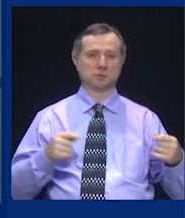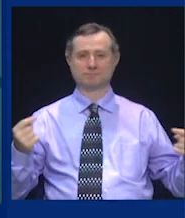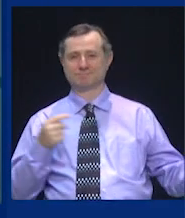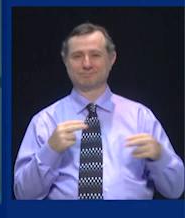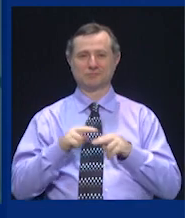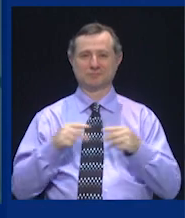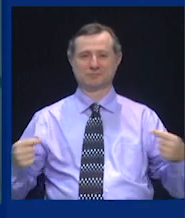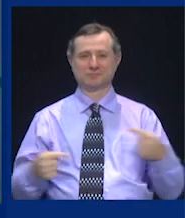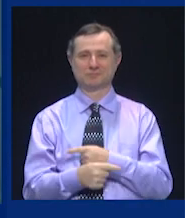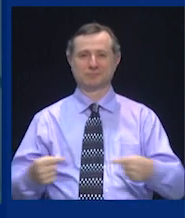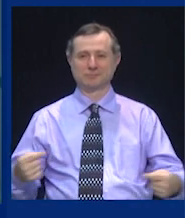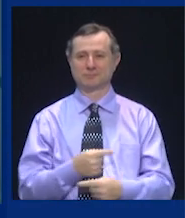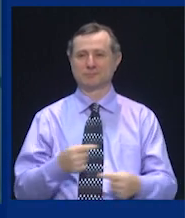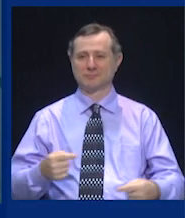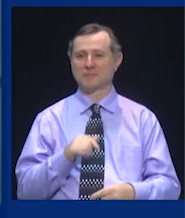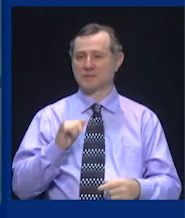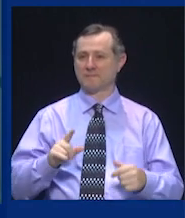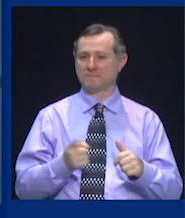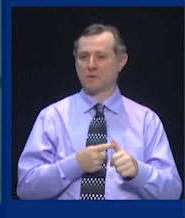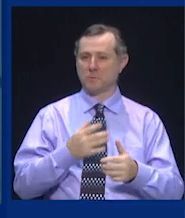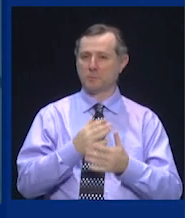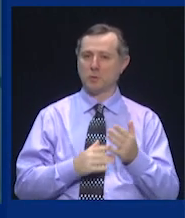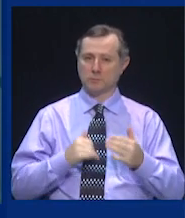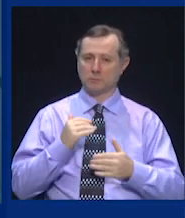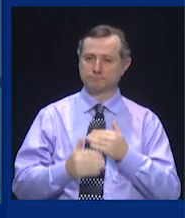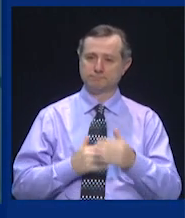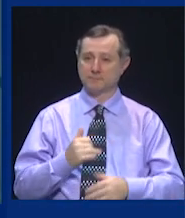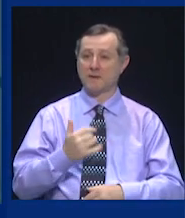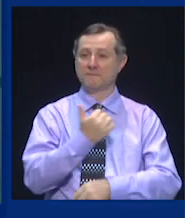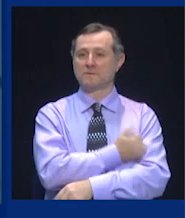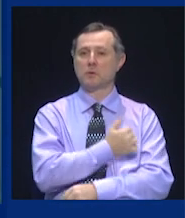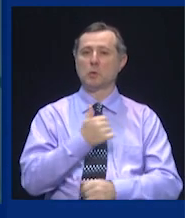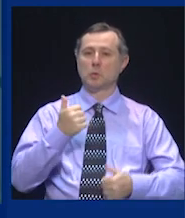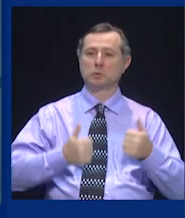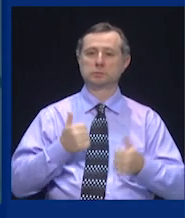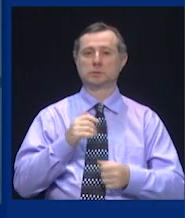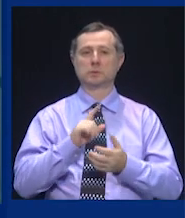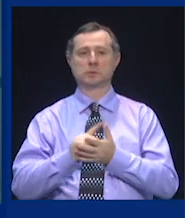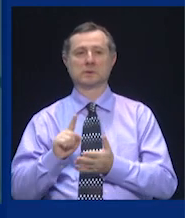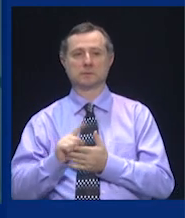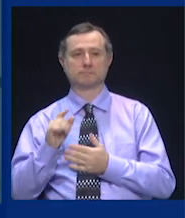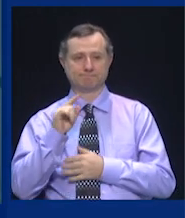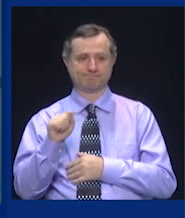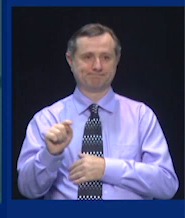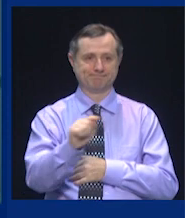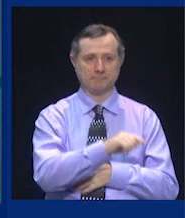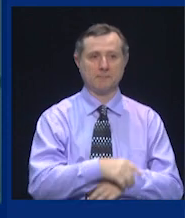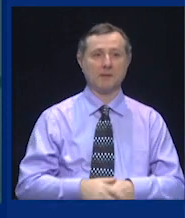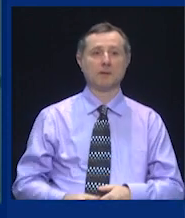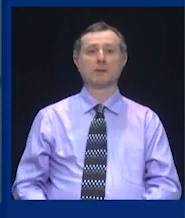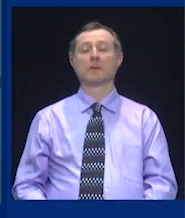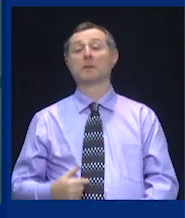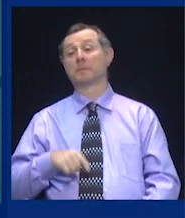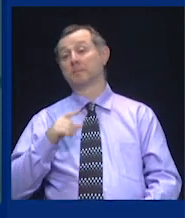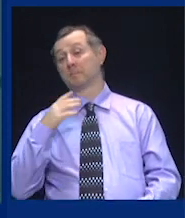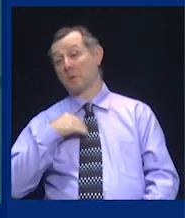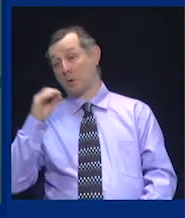So that's the first step, vaccine or weekly test. I